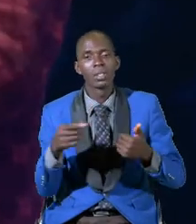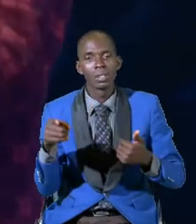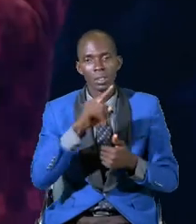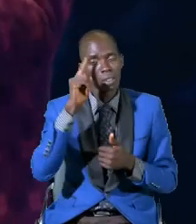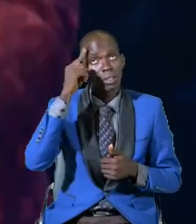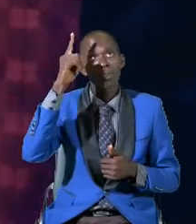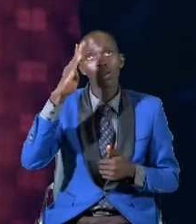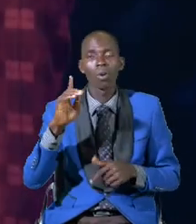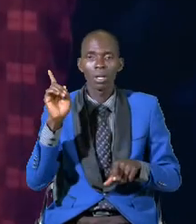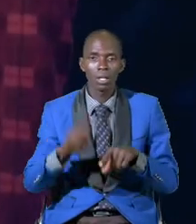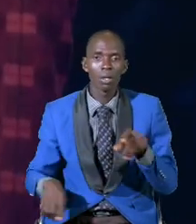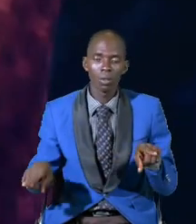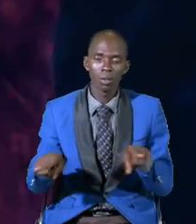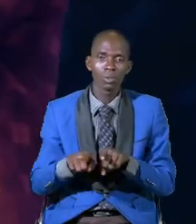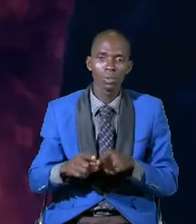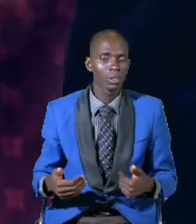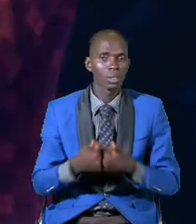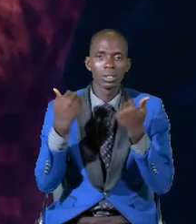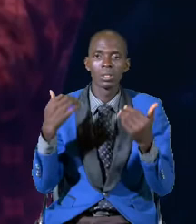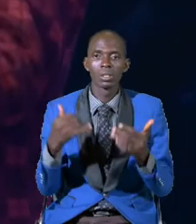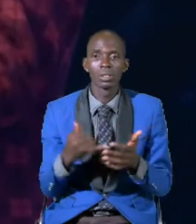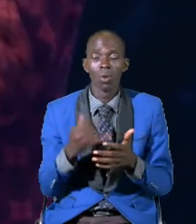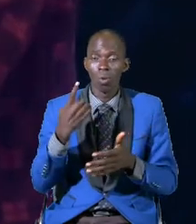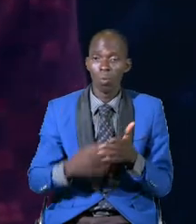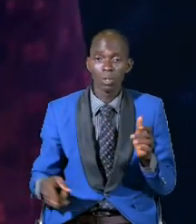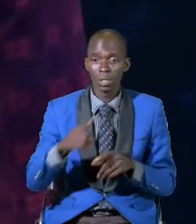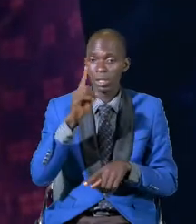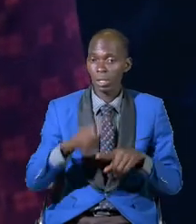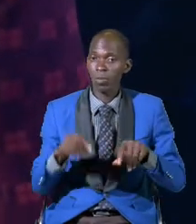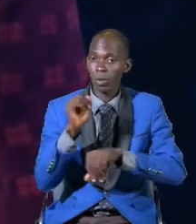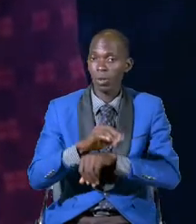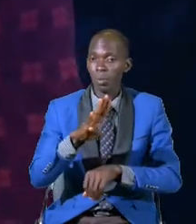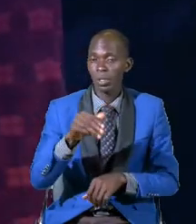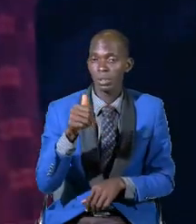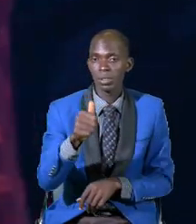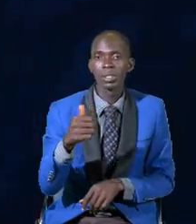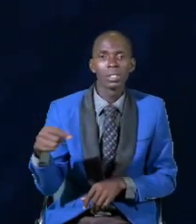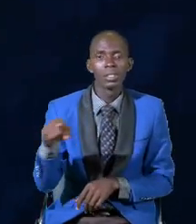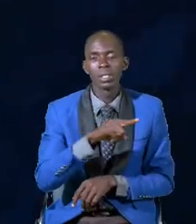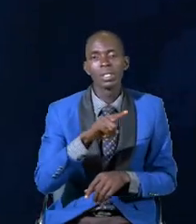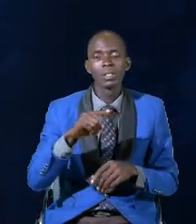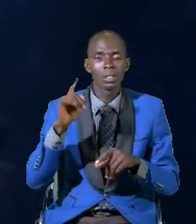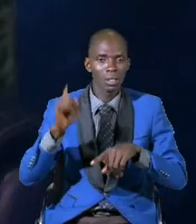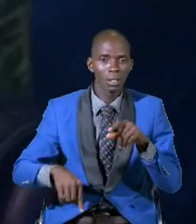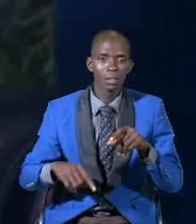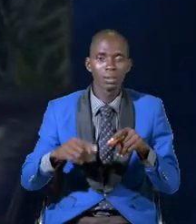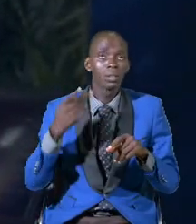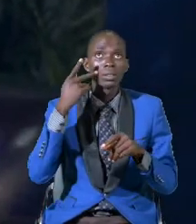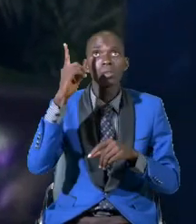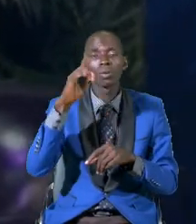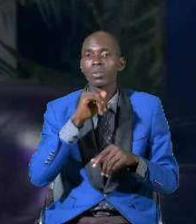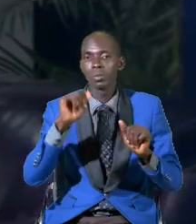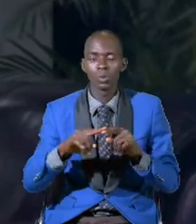by myself, God cannot overcome. They limited the Holy One of Israel. But